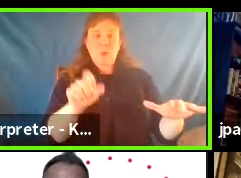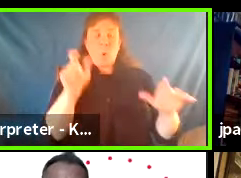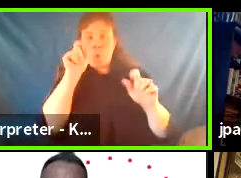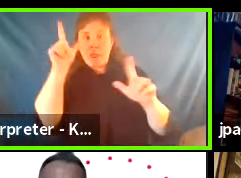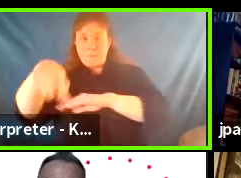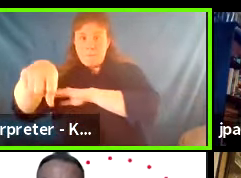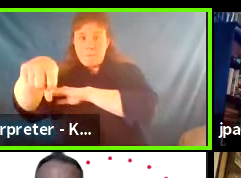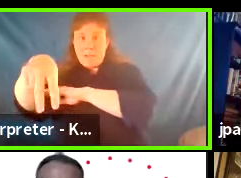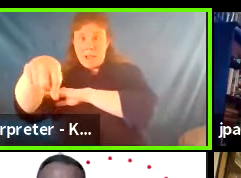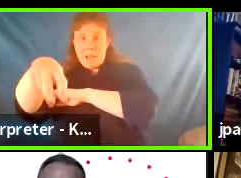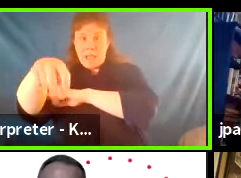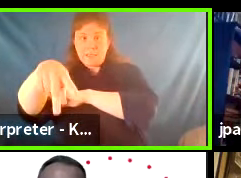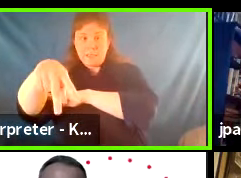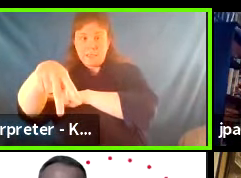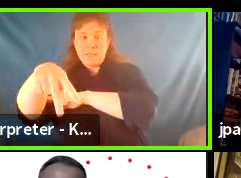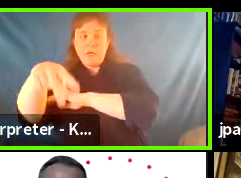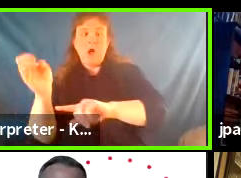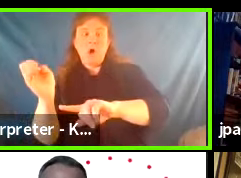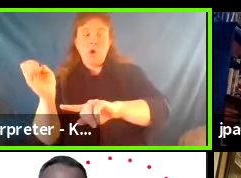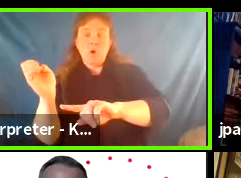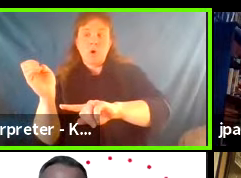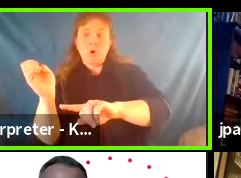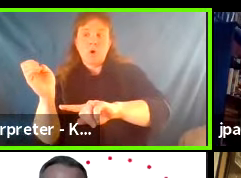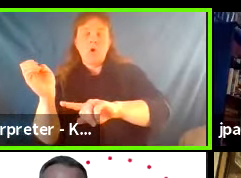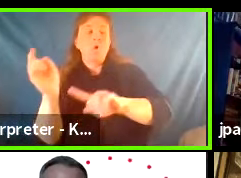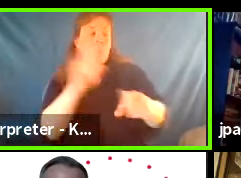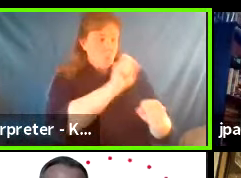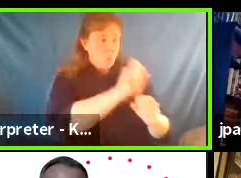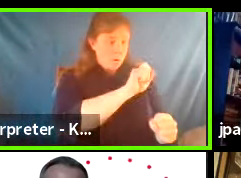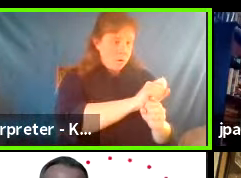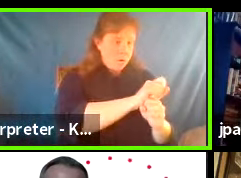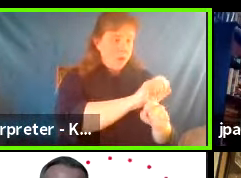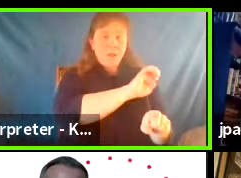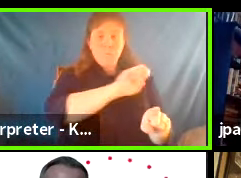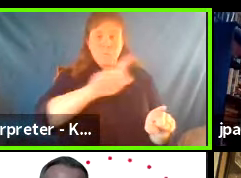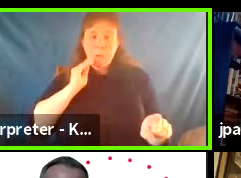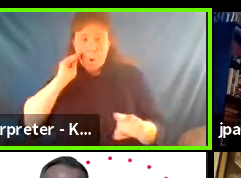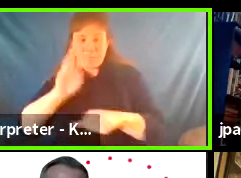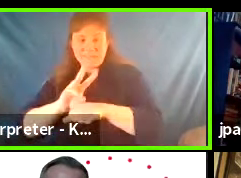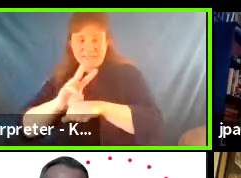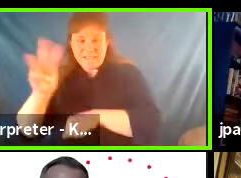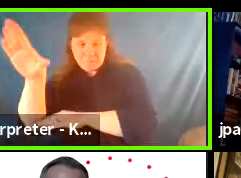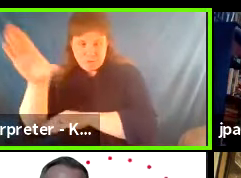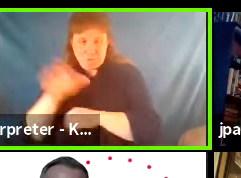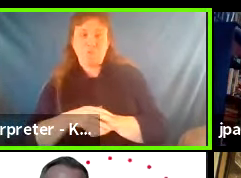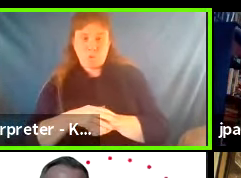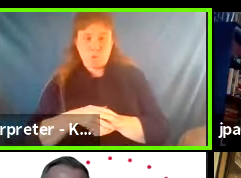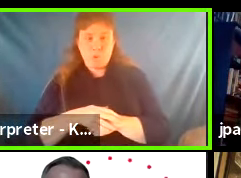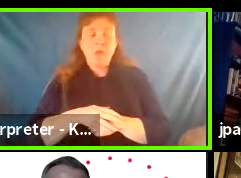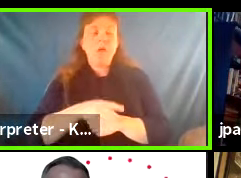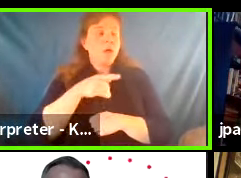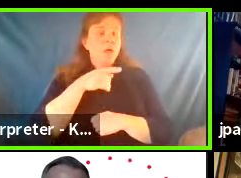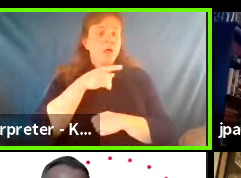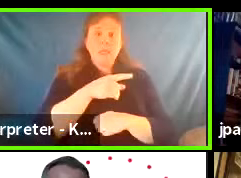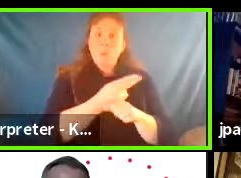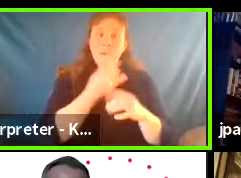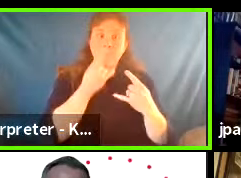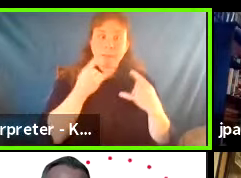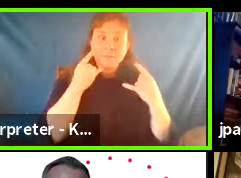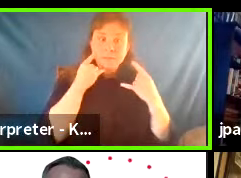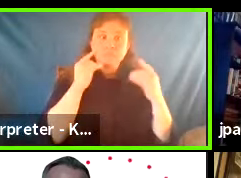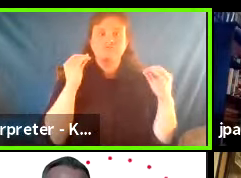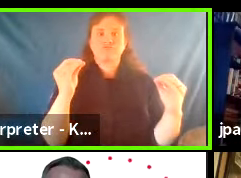midnight and goes back home till 6 in the afternoon. There is no hand washing stations. There are no masks. There